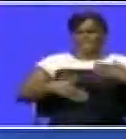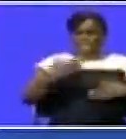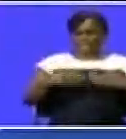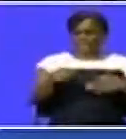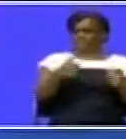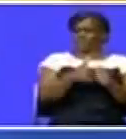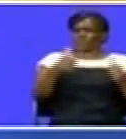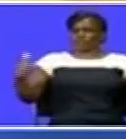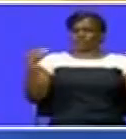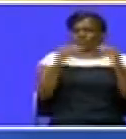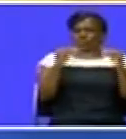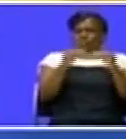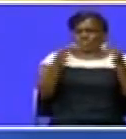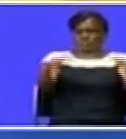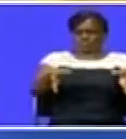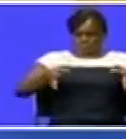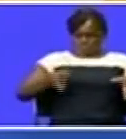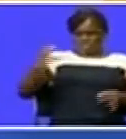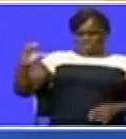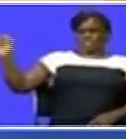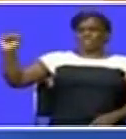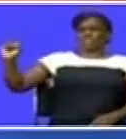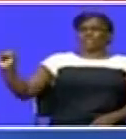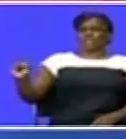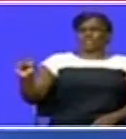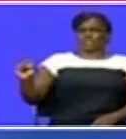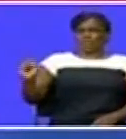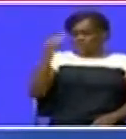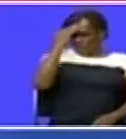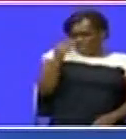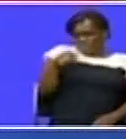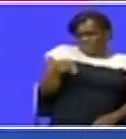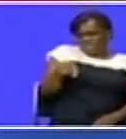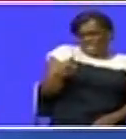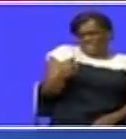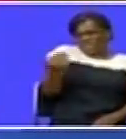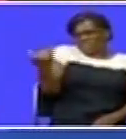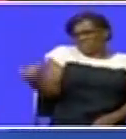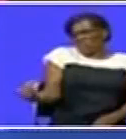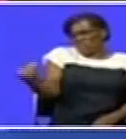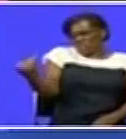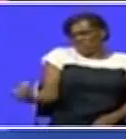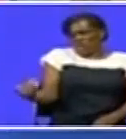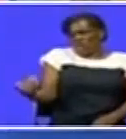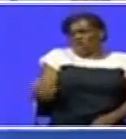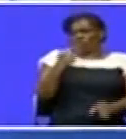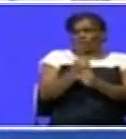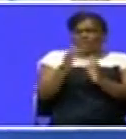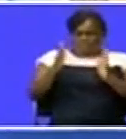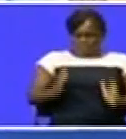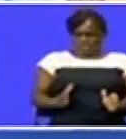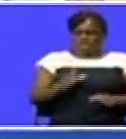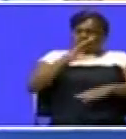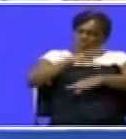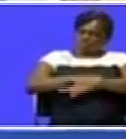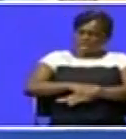having refused to meet Treasury CS Henry Rotich on grounds that he was a junior civil servant, only to go for the